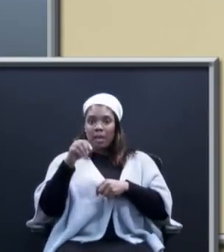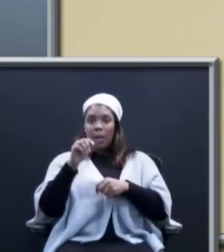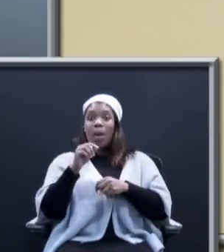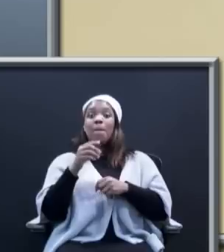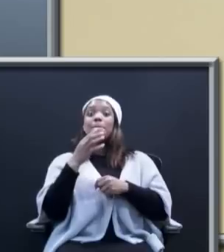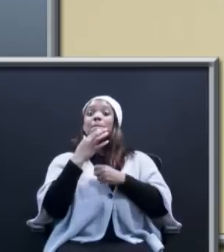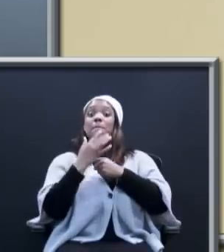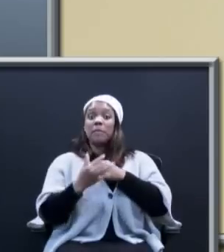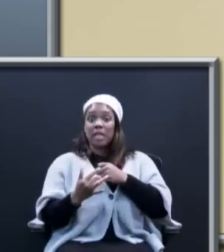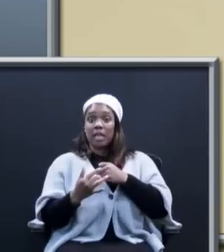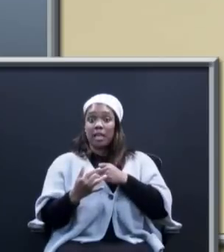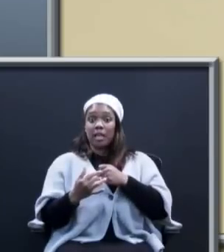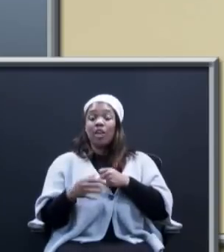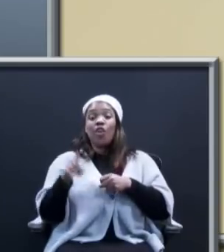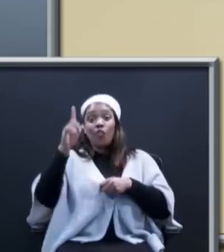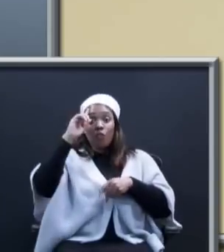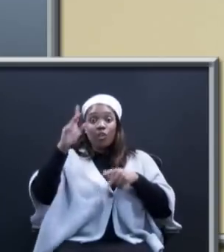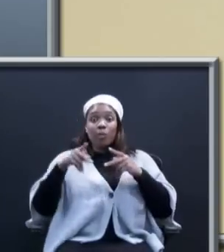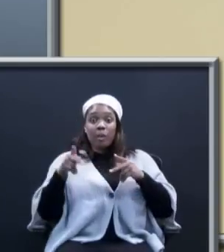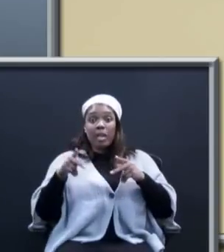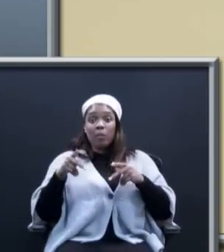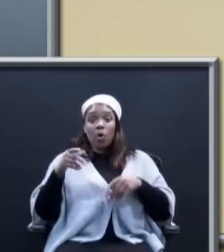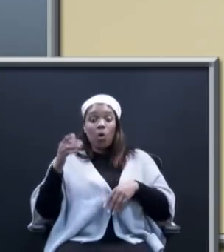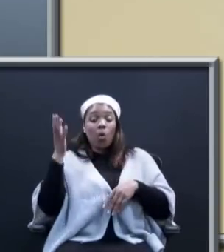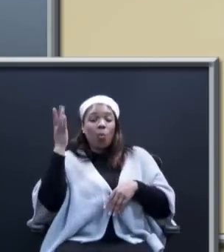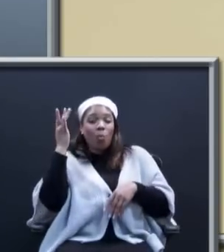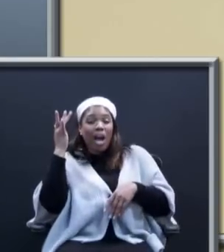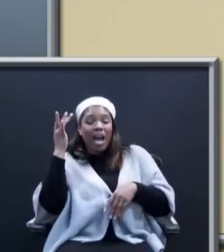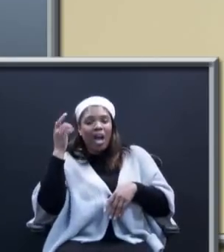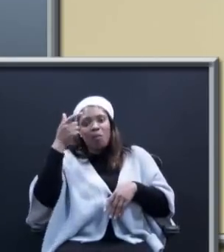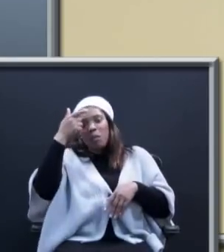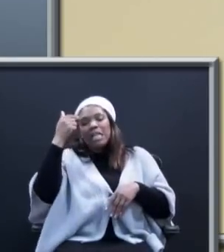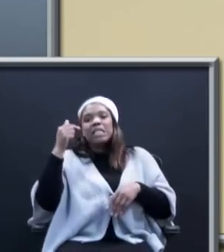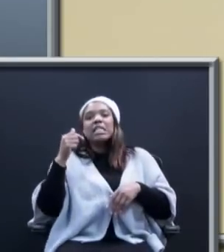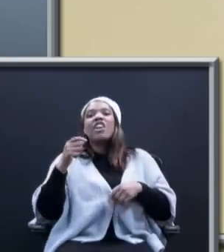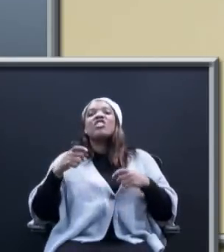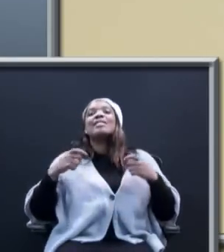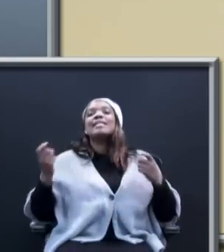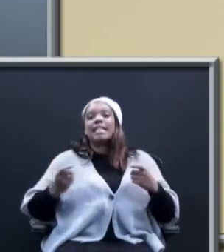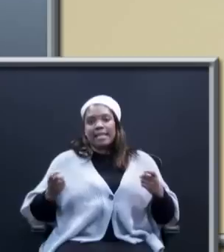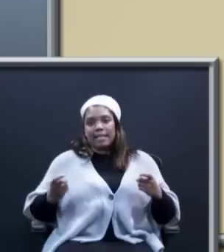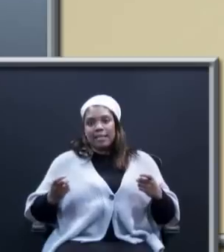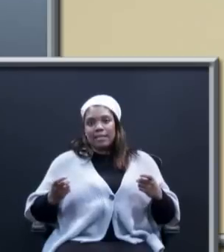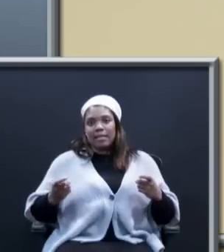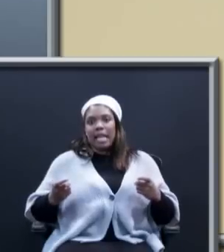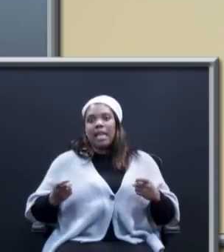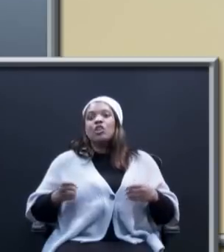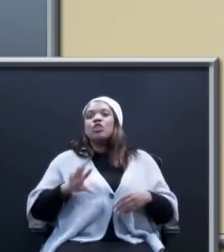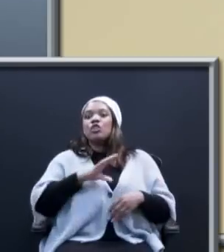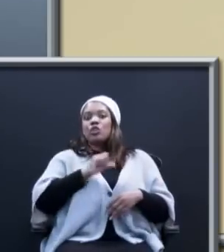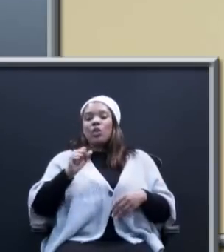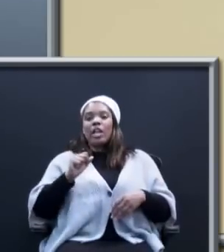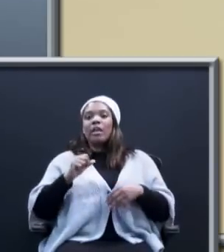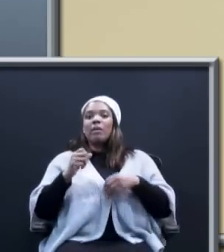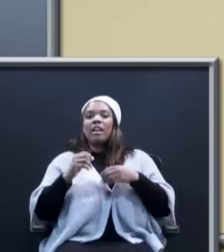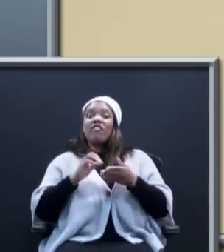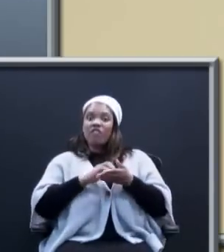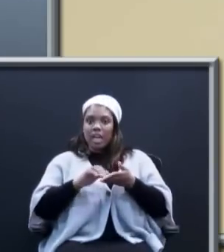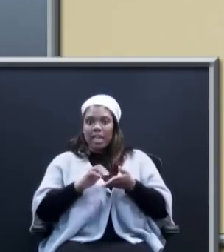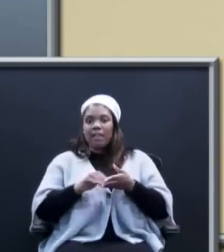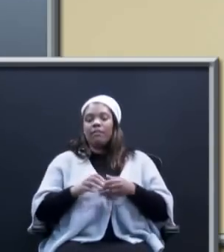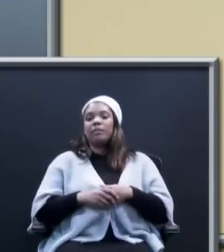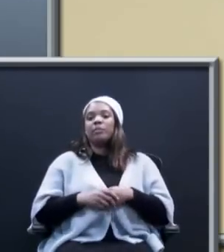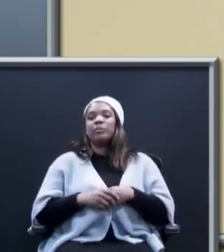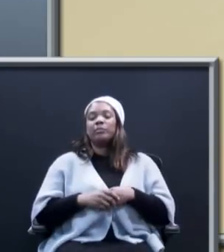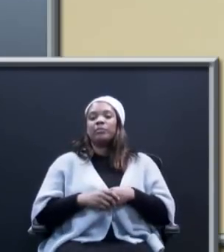place because of the uncleanness of the children of Israel and because of their transgressions in all their sins. Skip down to verse 18